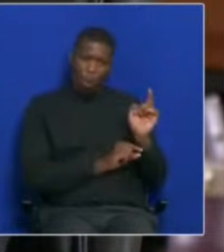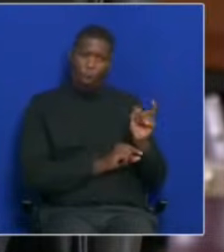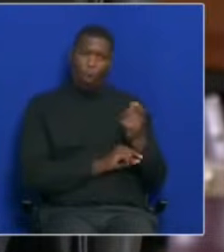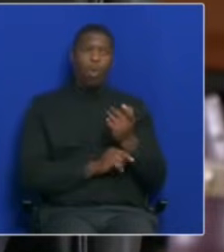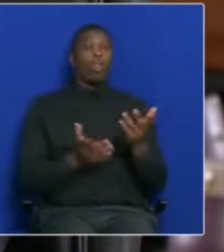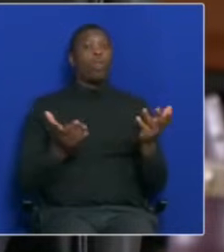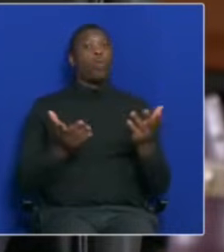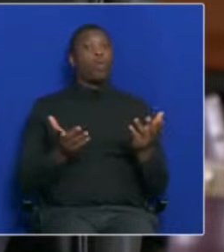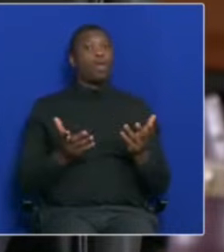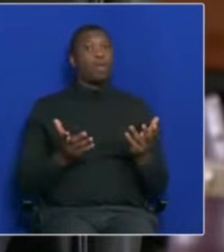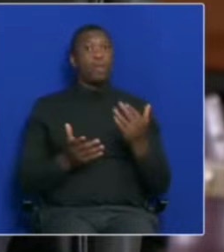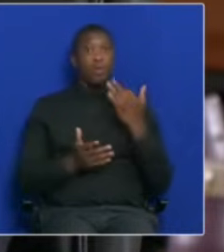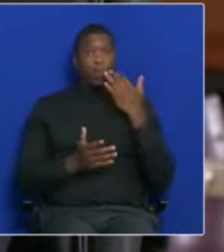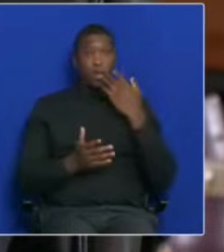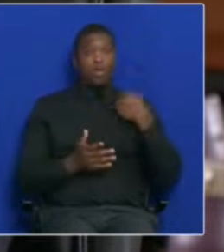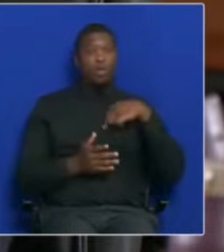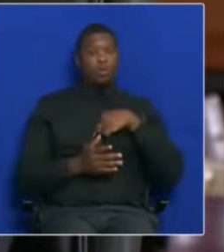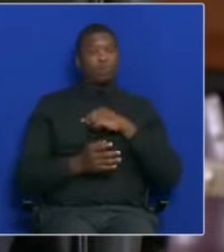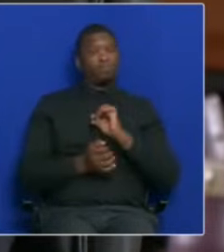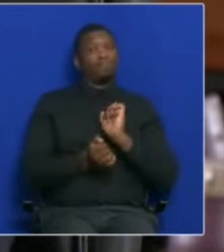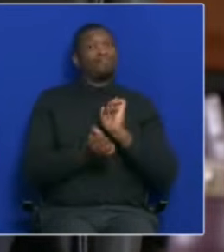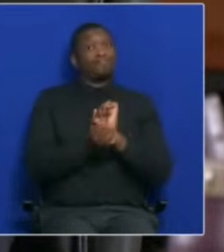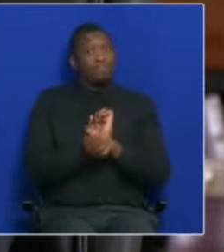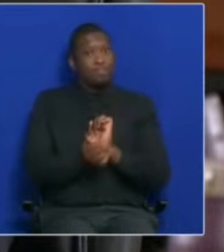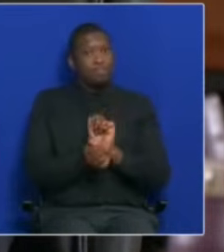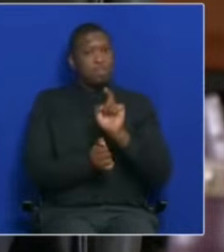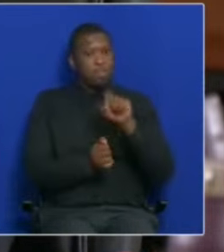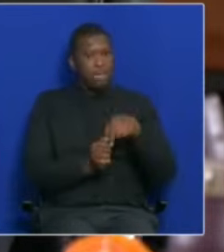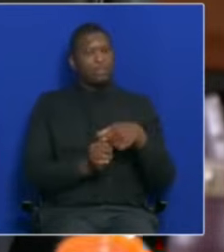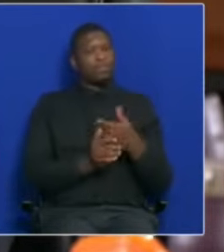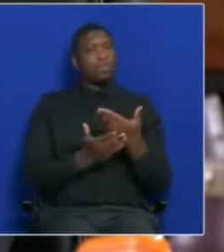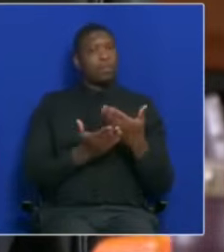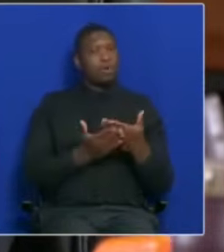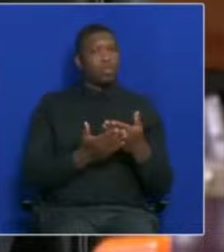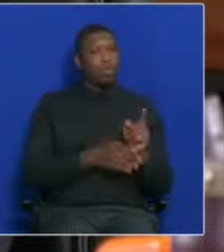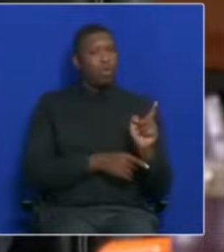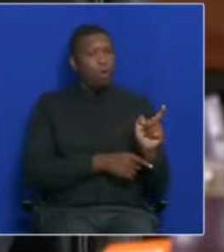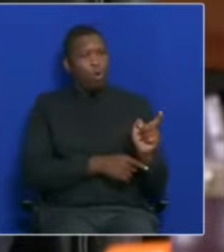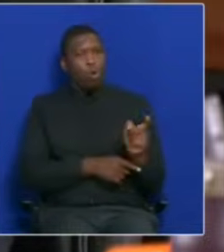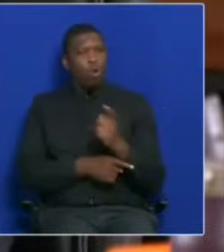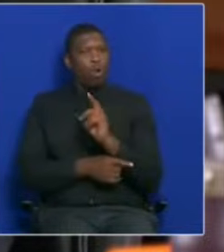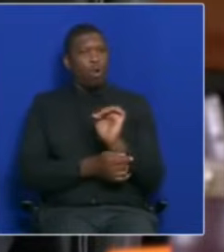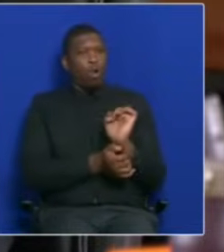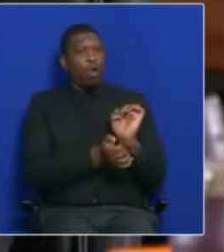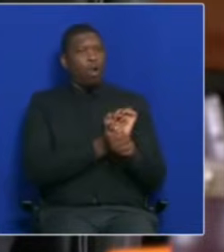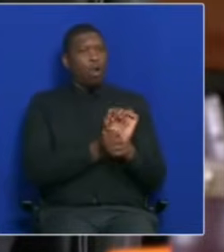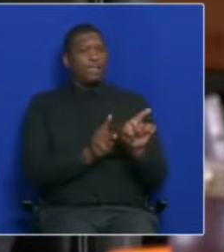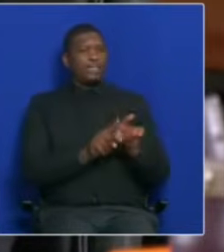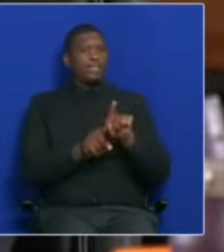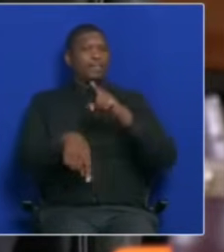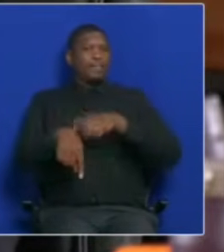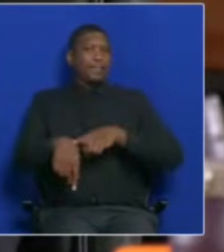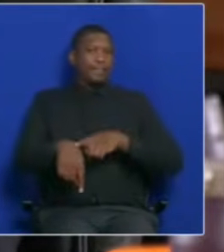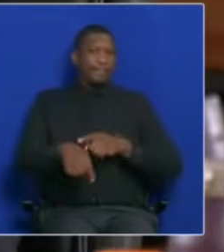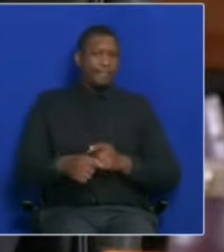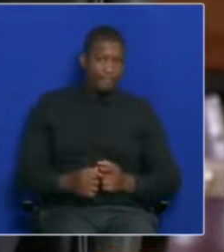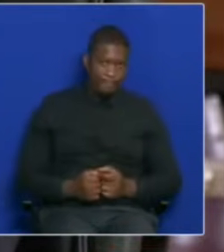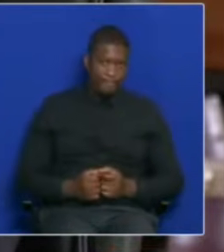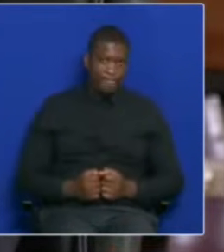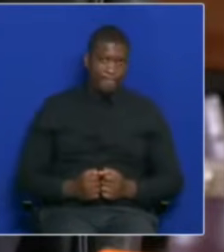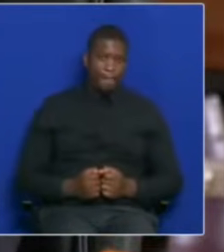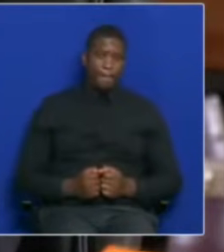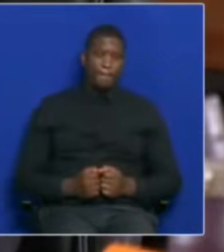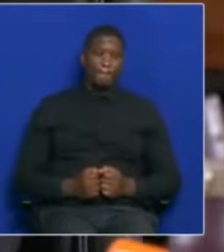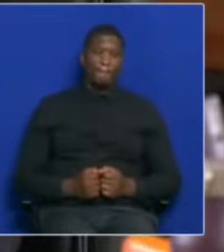do arrest, we should be able to pick them all up at one go. Now, again,